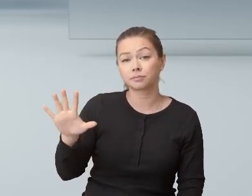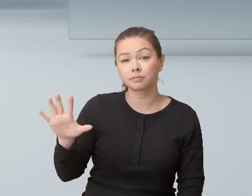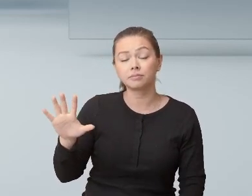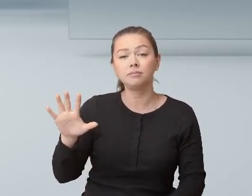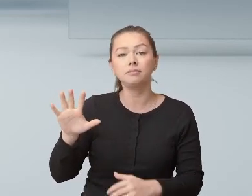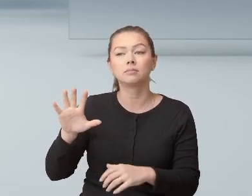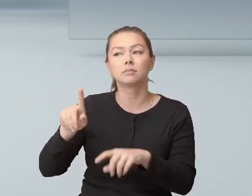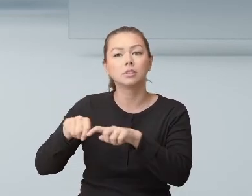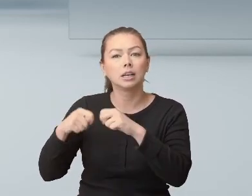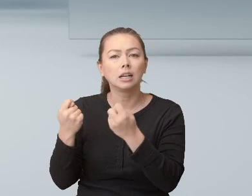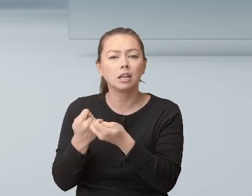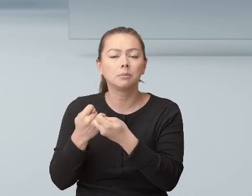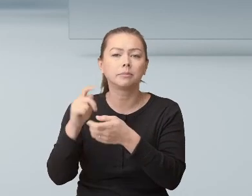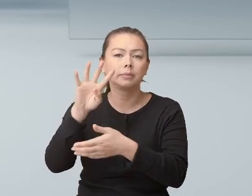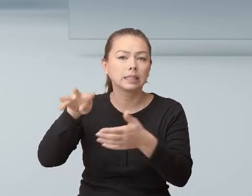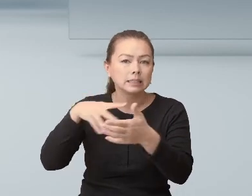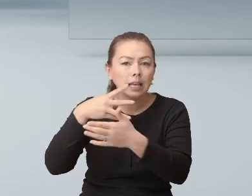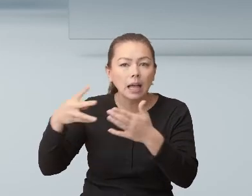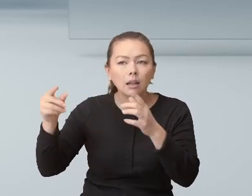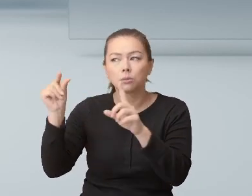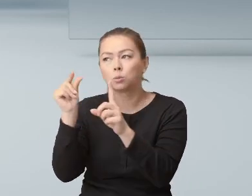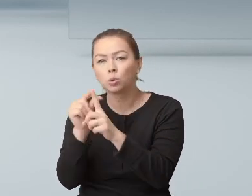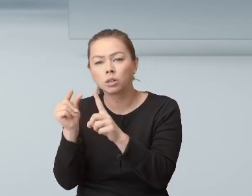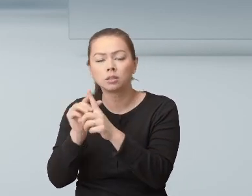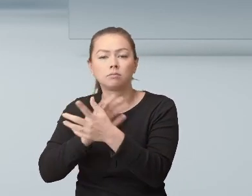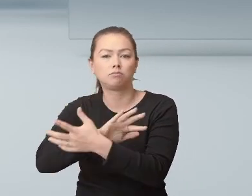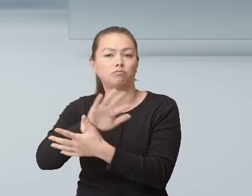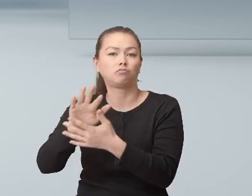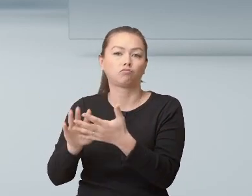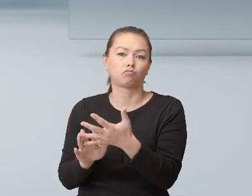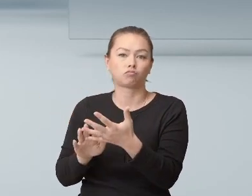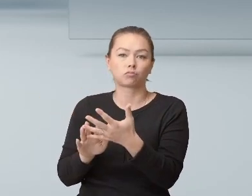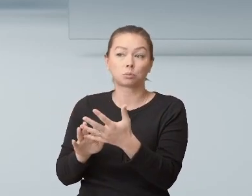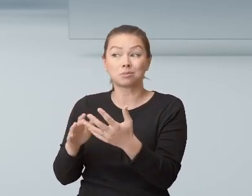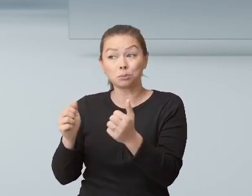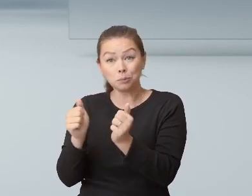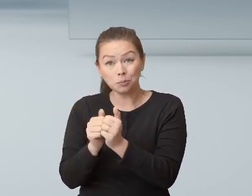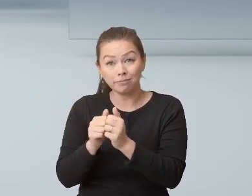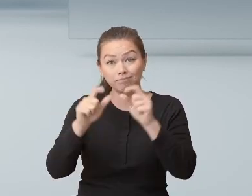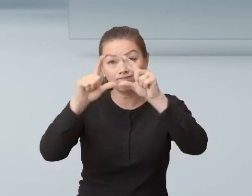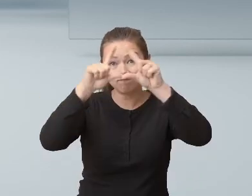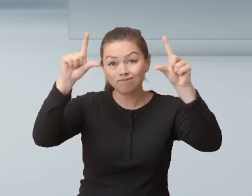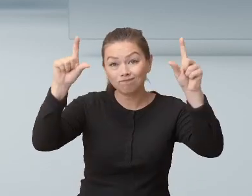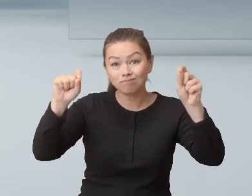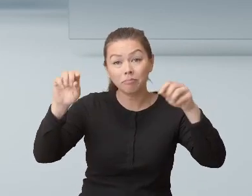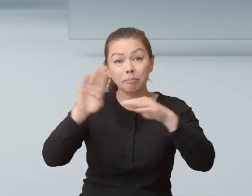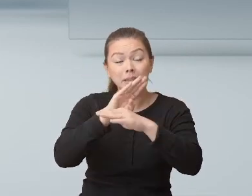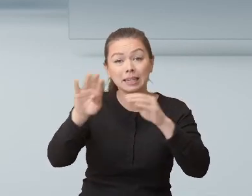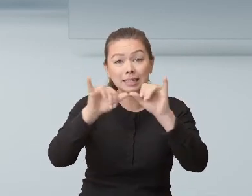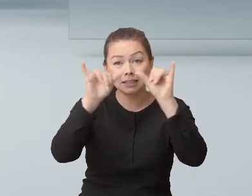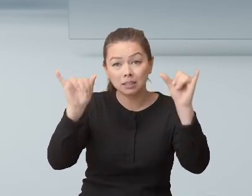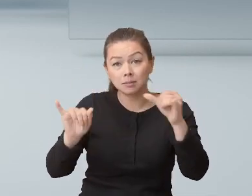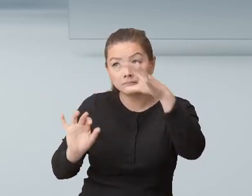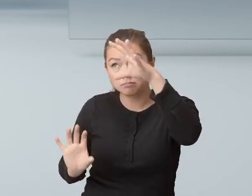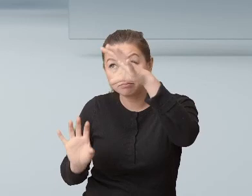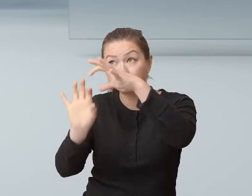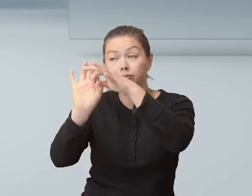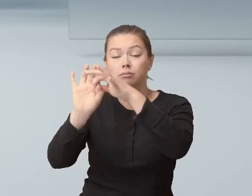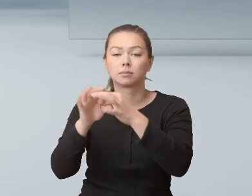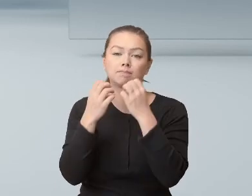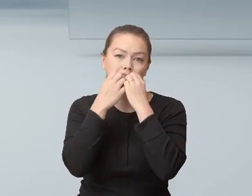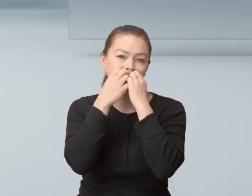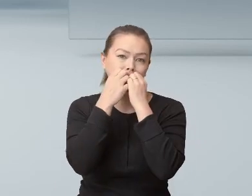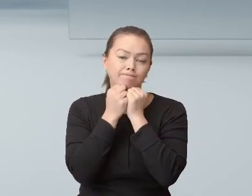products and the Teams, Excel, Word, with the core business systems is unbeatable. There is no other